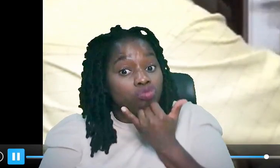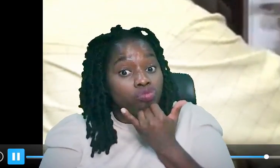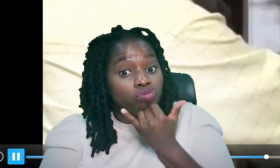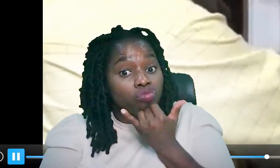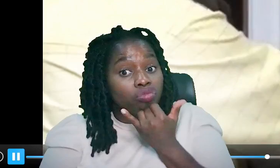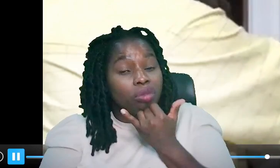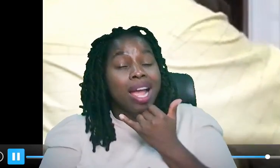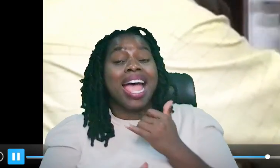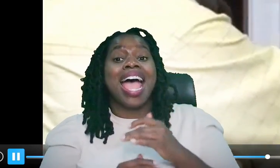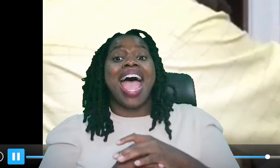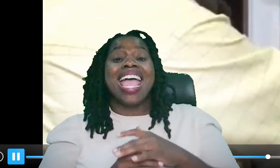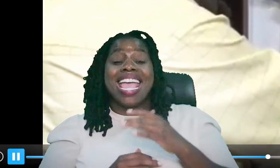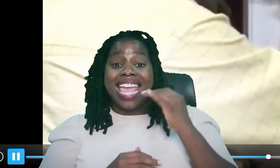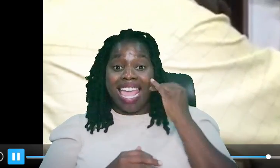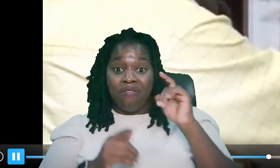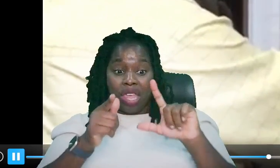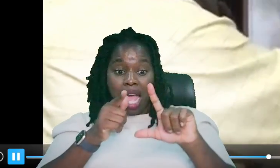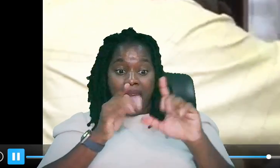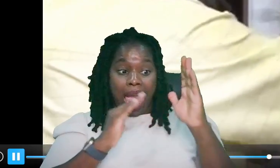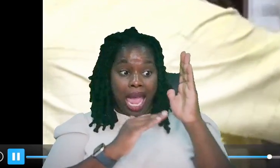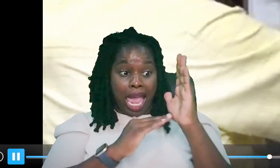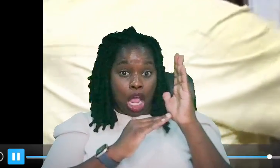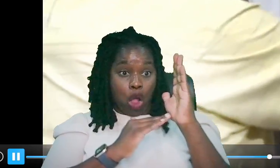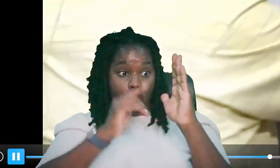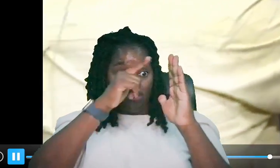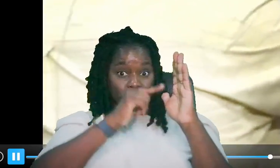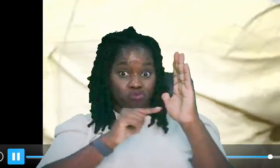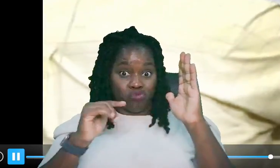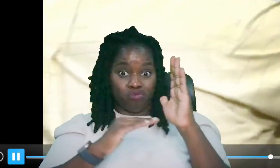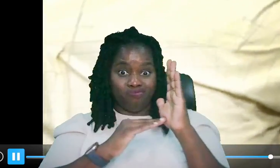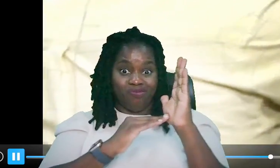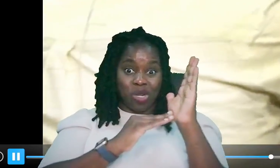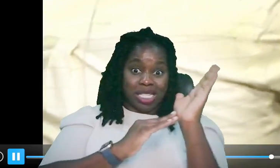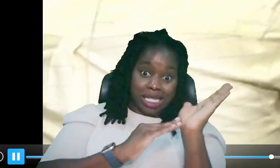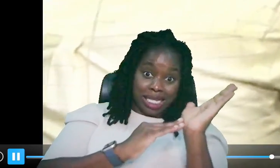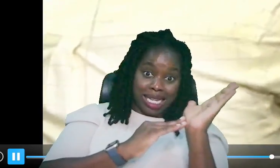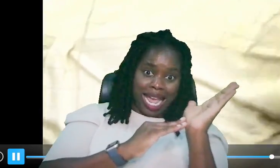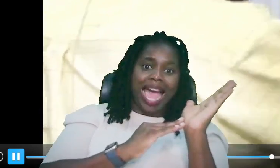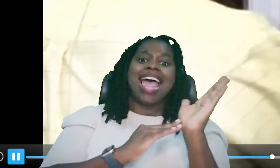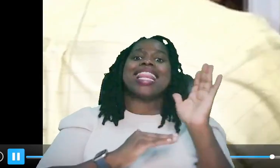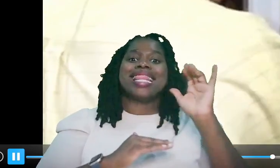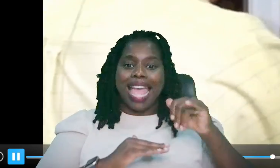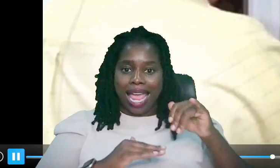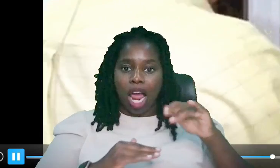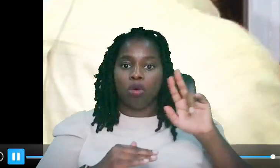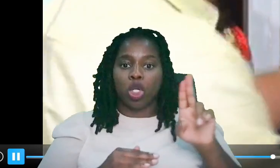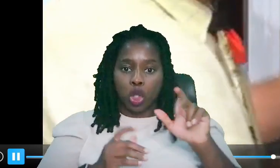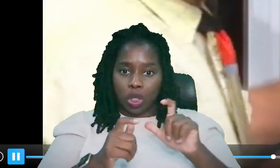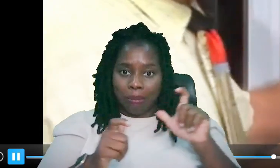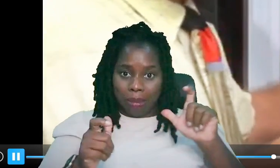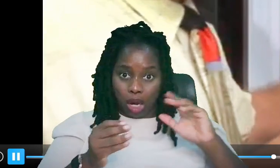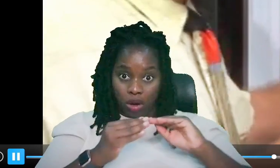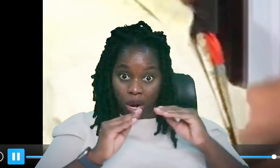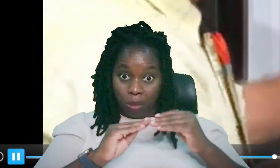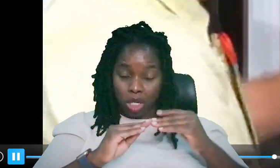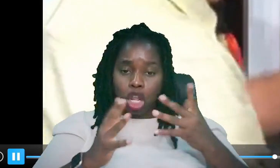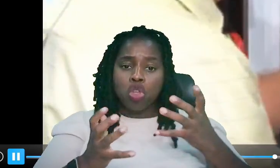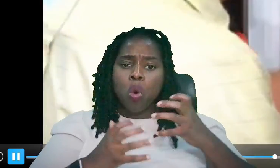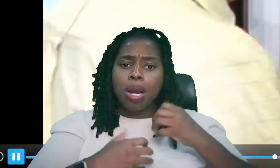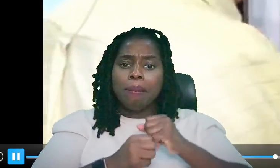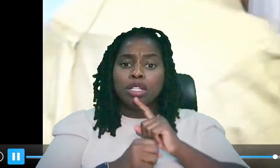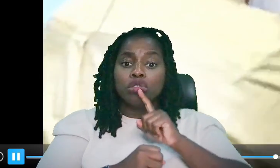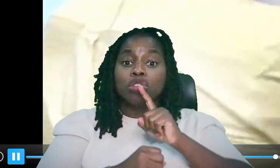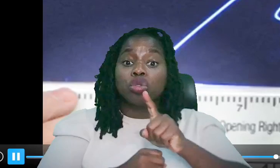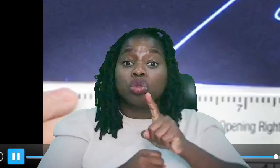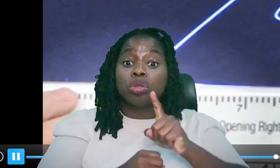an angle that was pointing this direction, then I would use that set of numbers. So you want to make sure you're using the